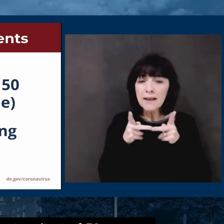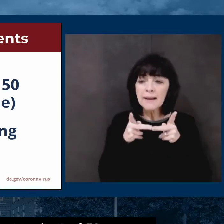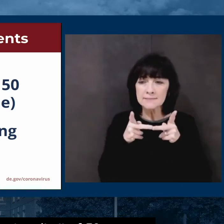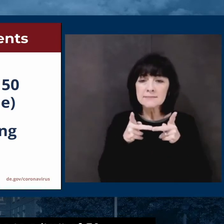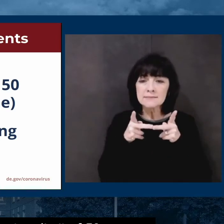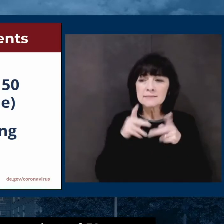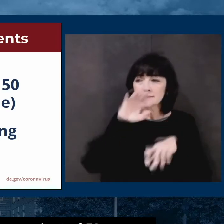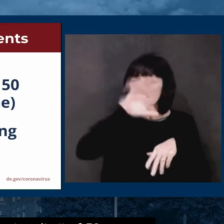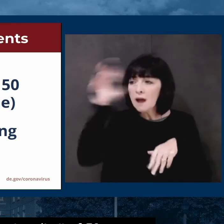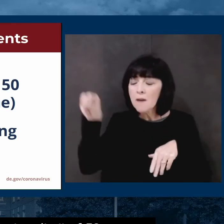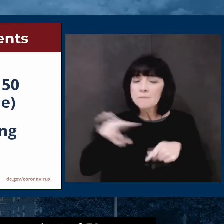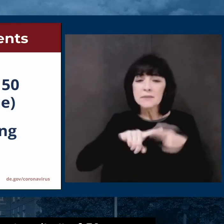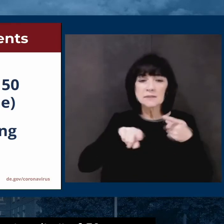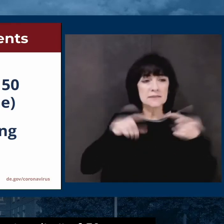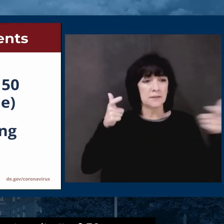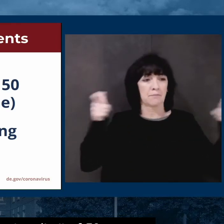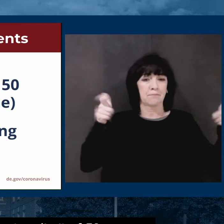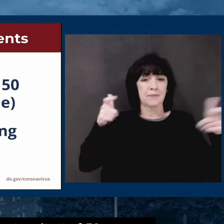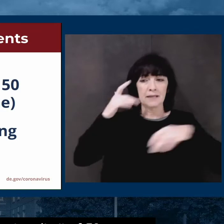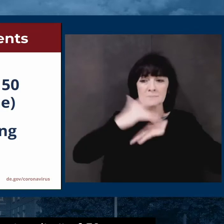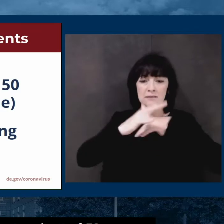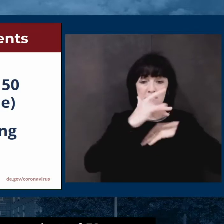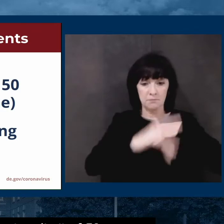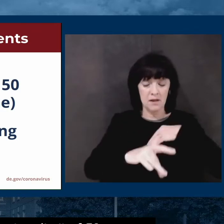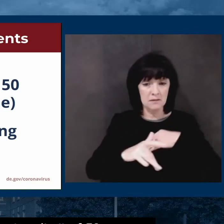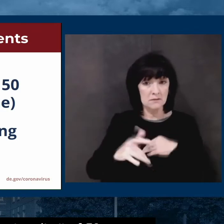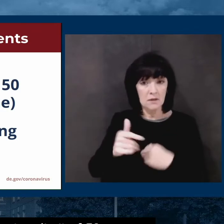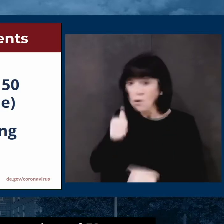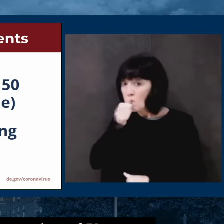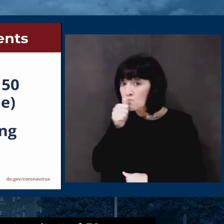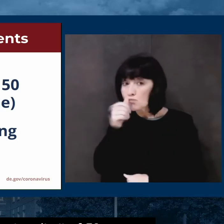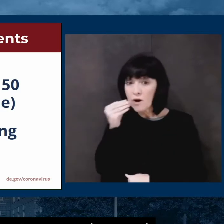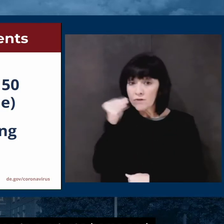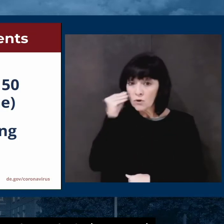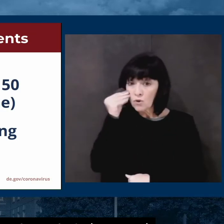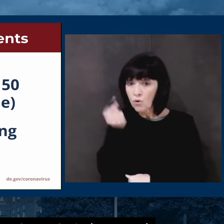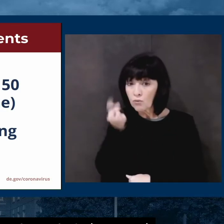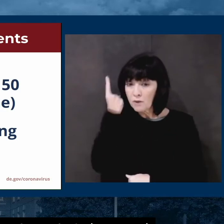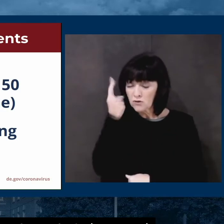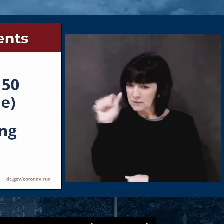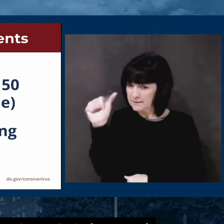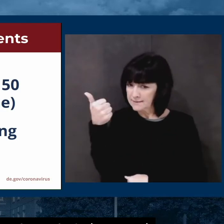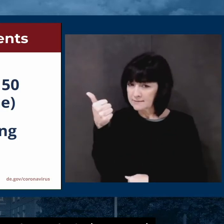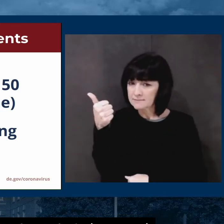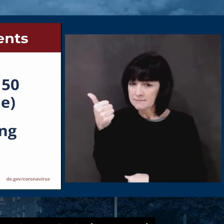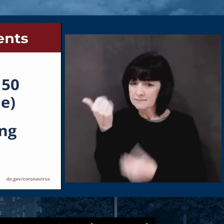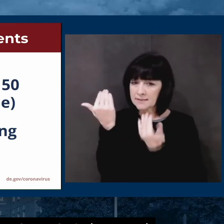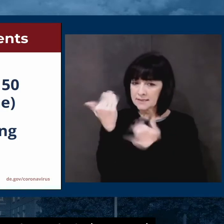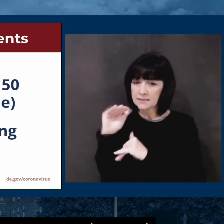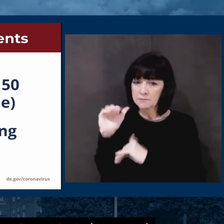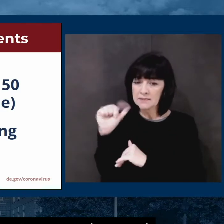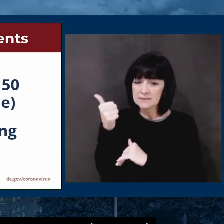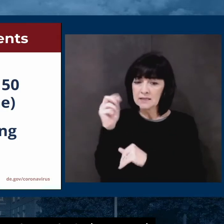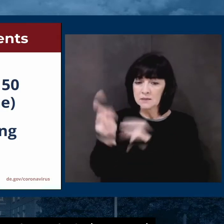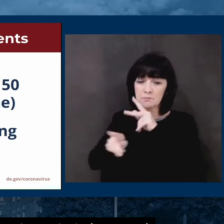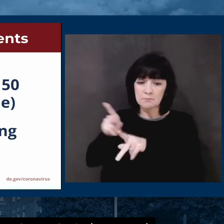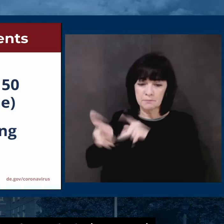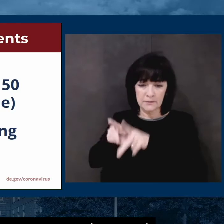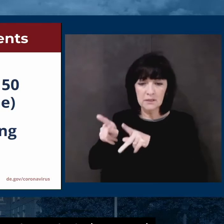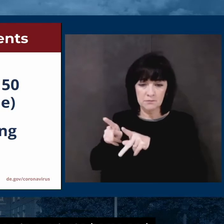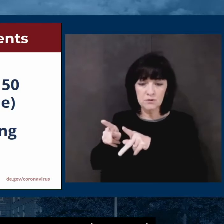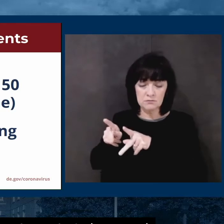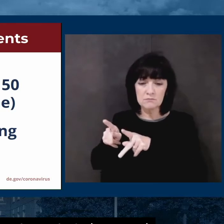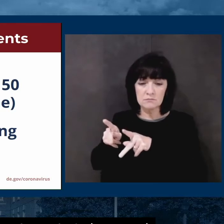private home. But for those commercial and public places, the limit of 50 is not one that we have granted an exception to at this